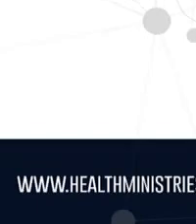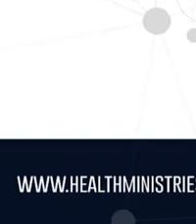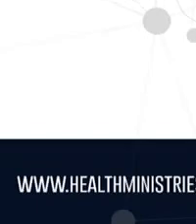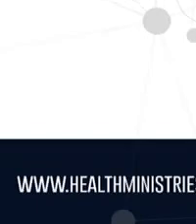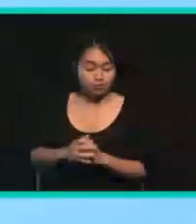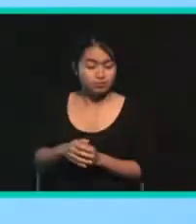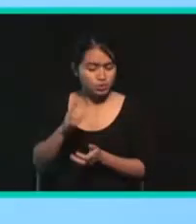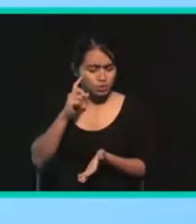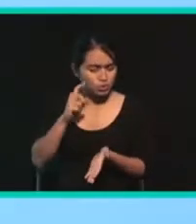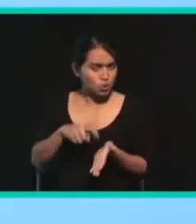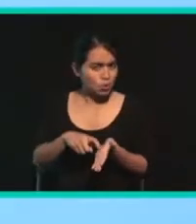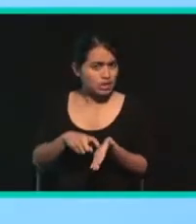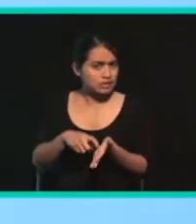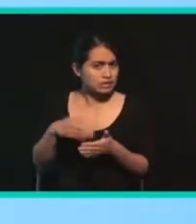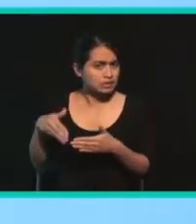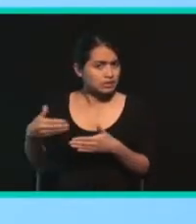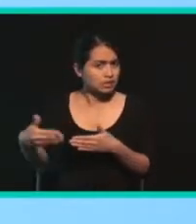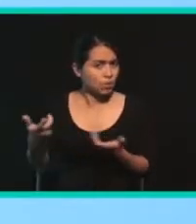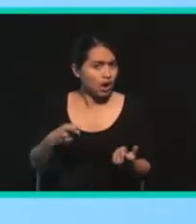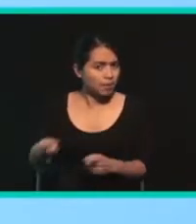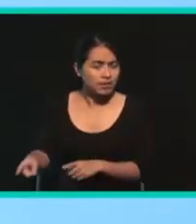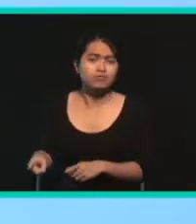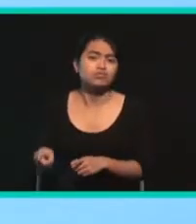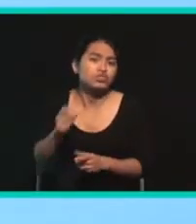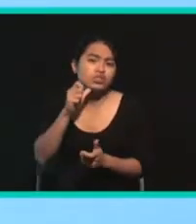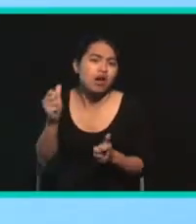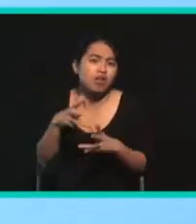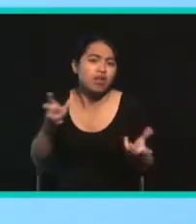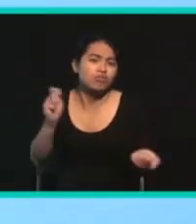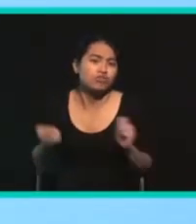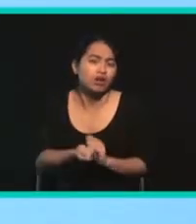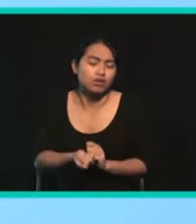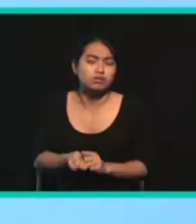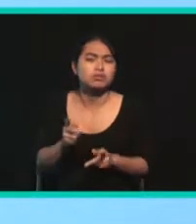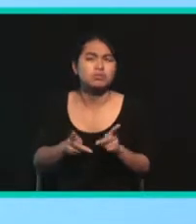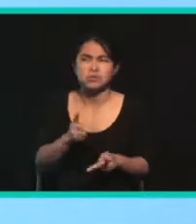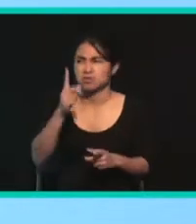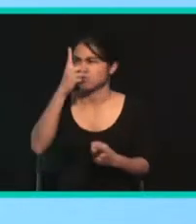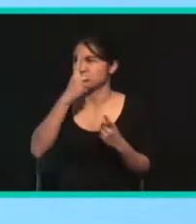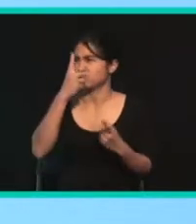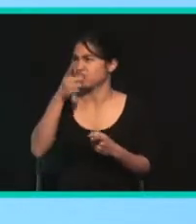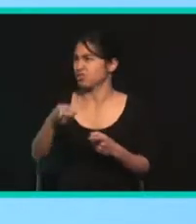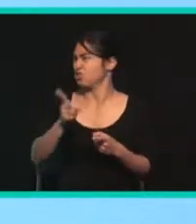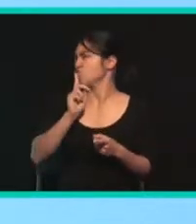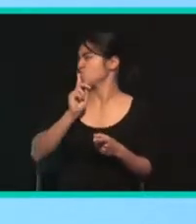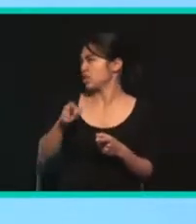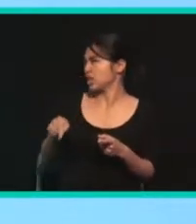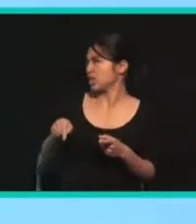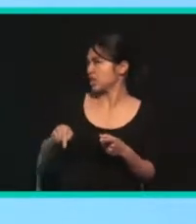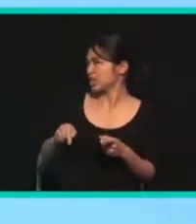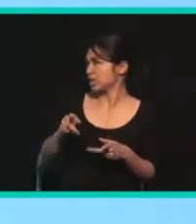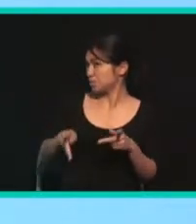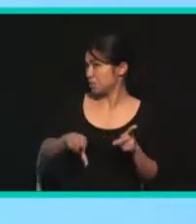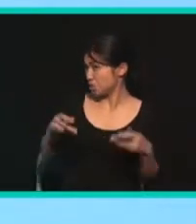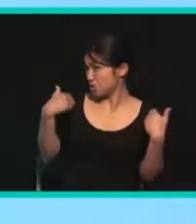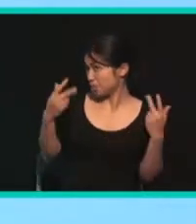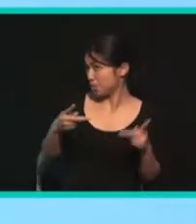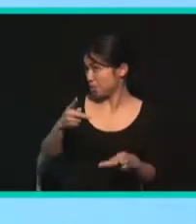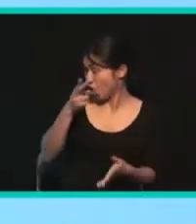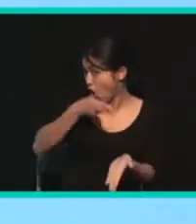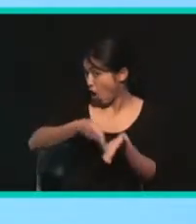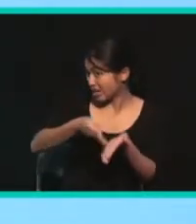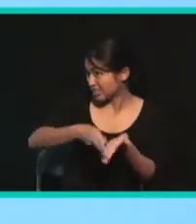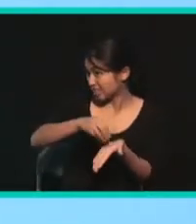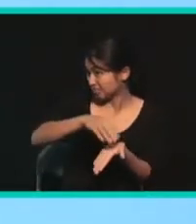have noticed with the trends is there hasn't been a whole lot of change. So some people wonder, are they really being honest about these kinds of things on these